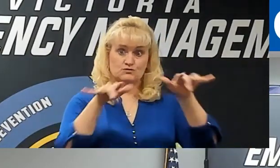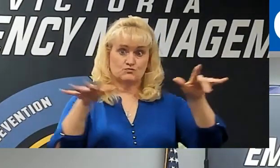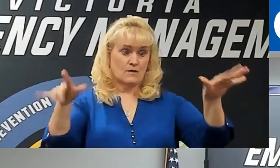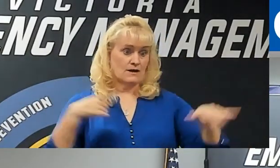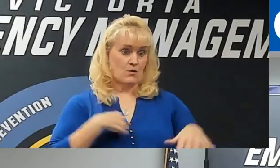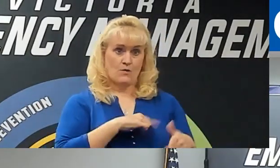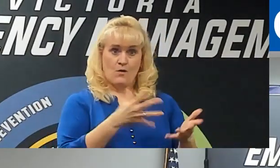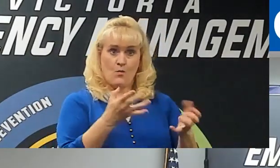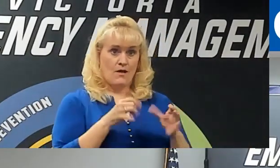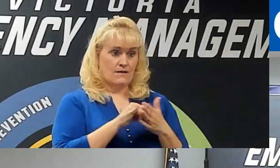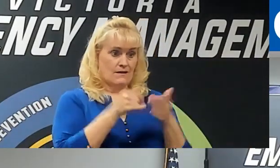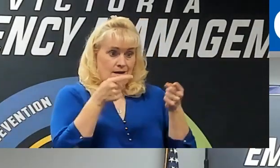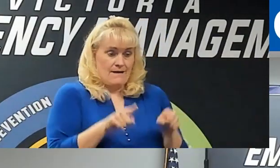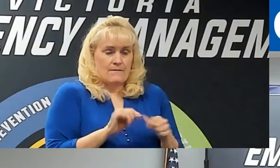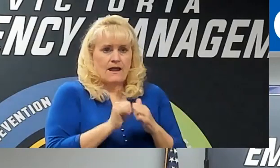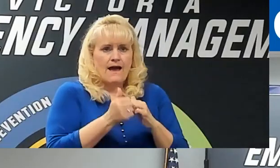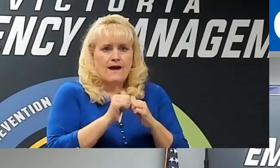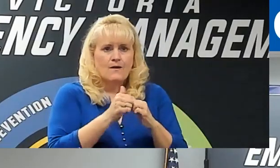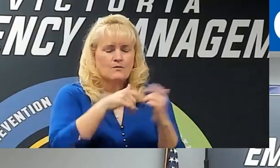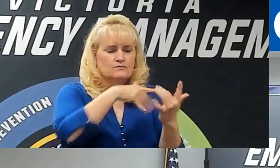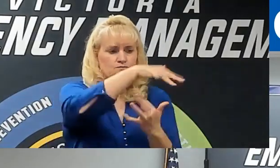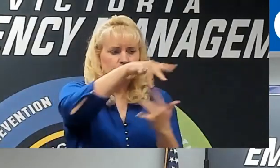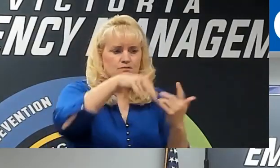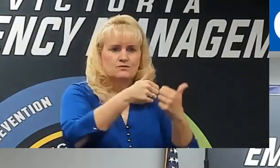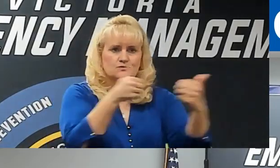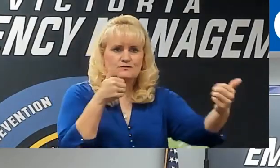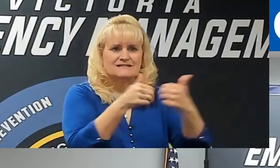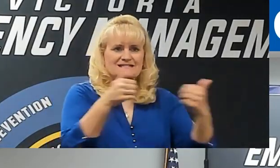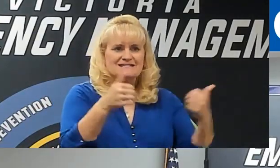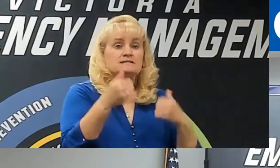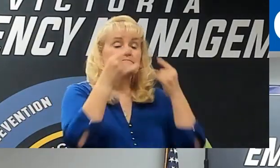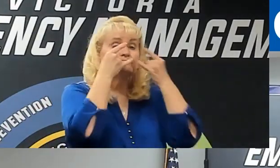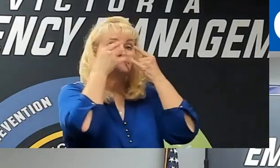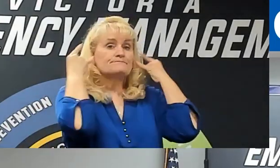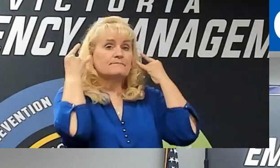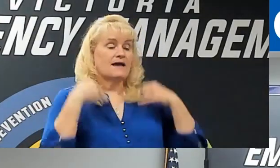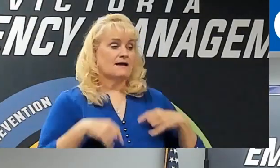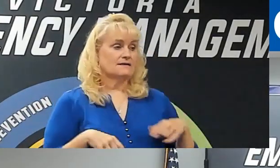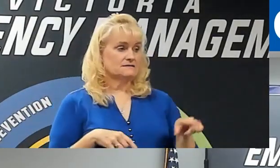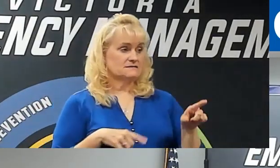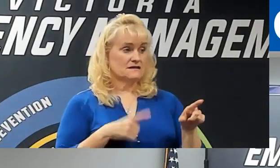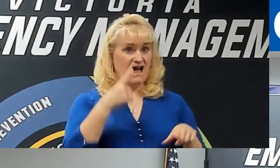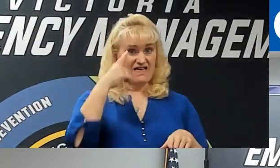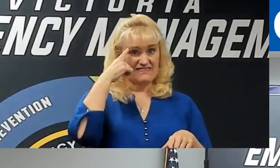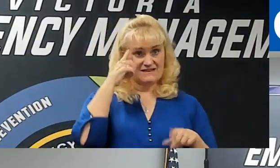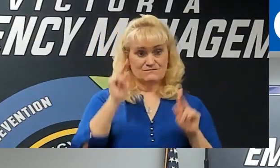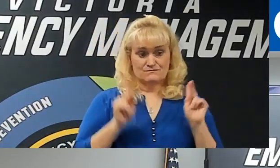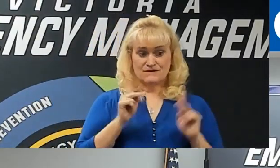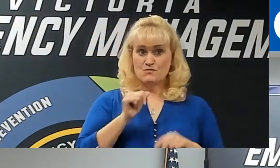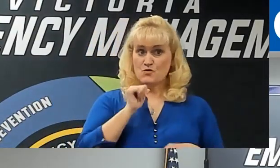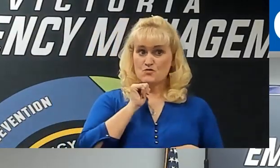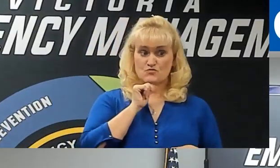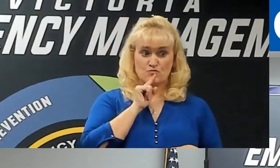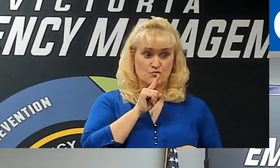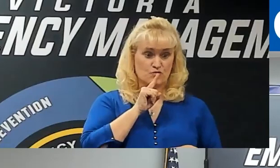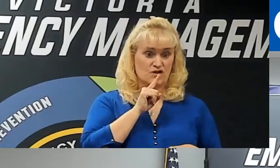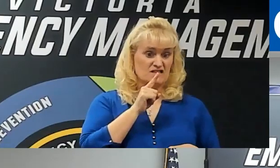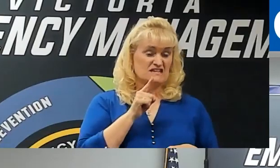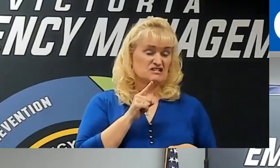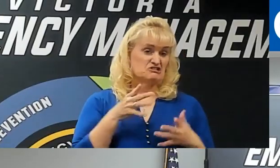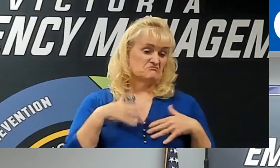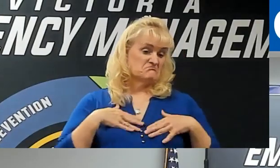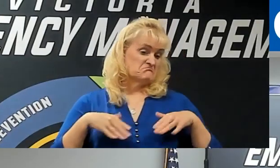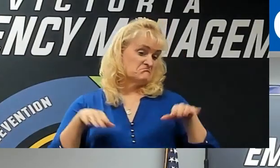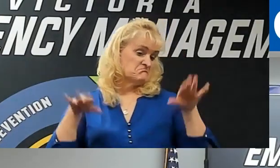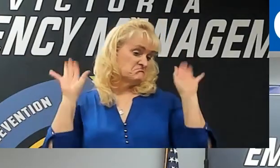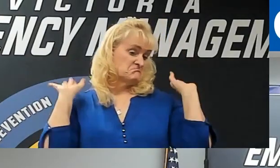And the way we stop it from getting there is social distancing and masks. I think really people let their guards down. We were in a good